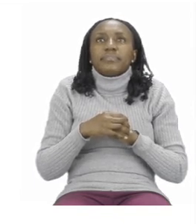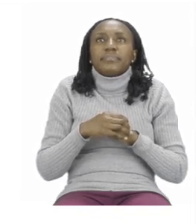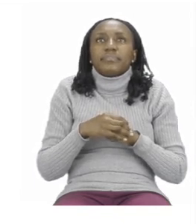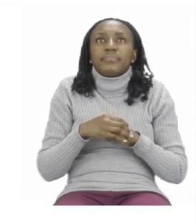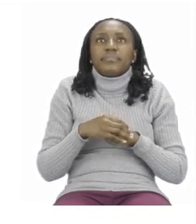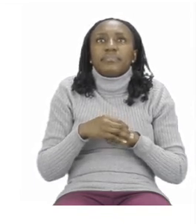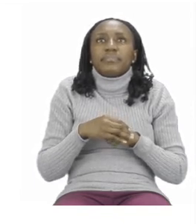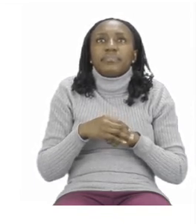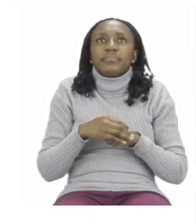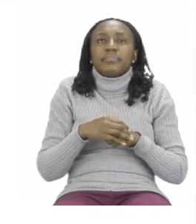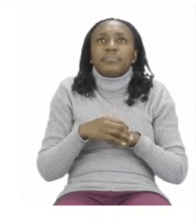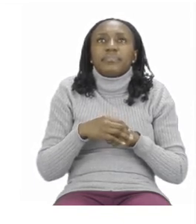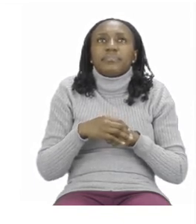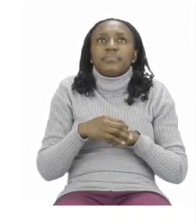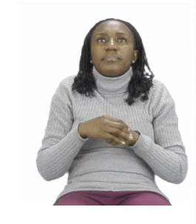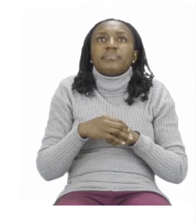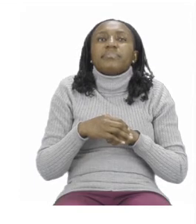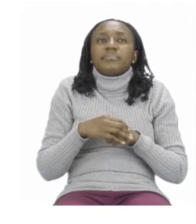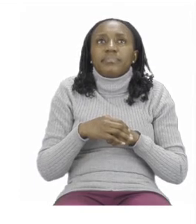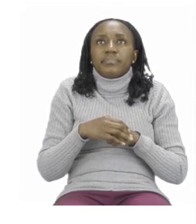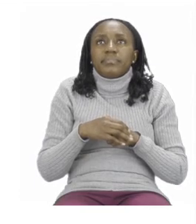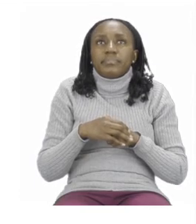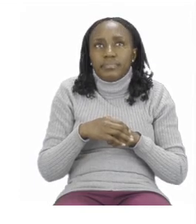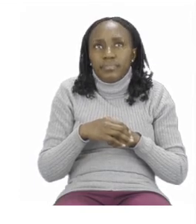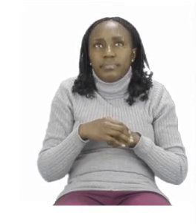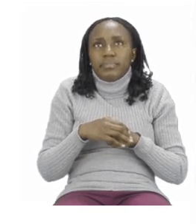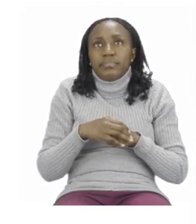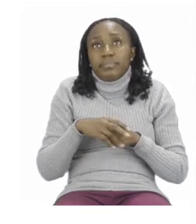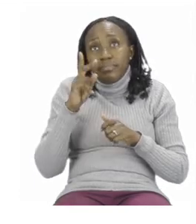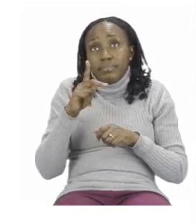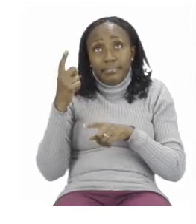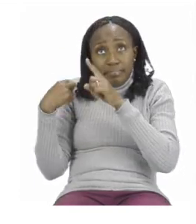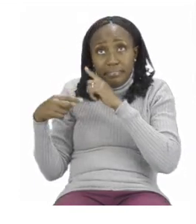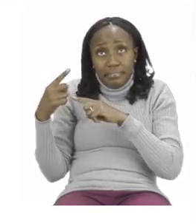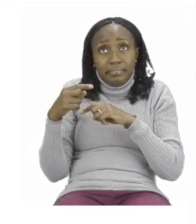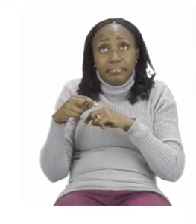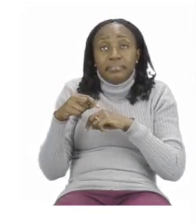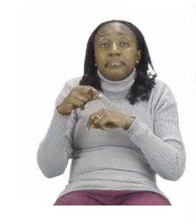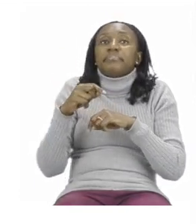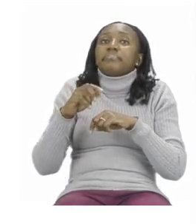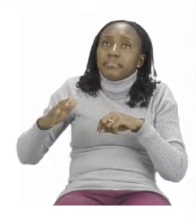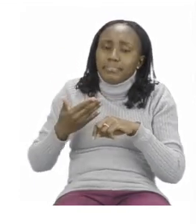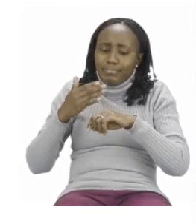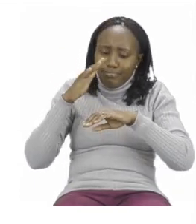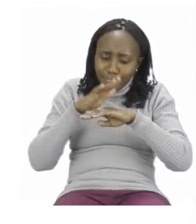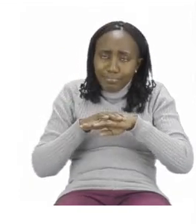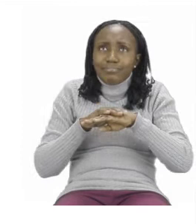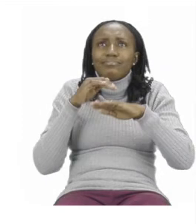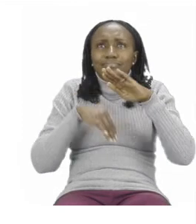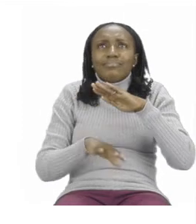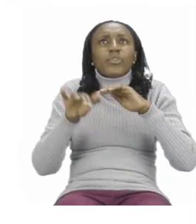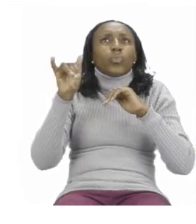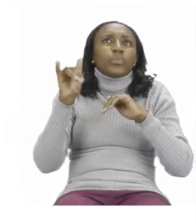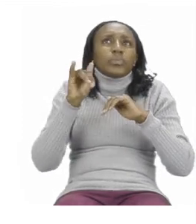Now, sinking means the object will sink or go underneath